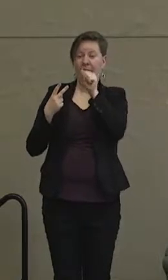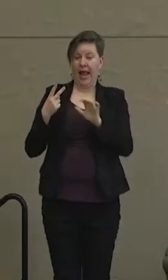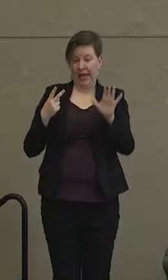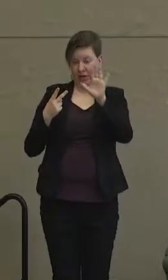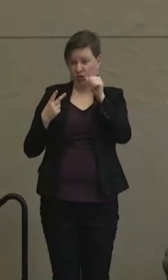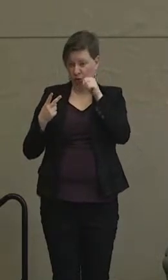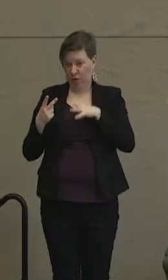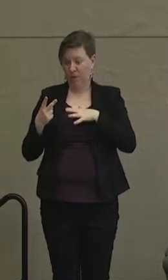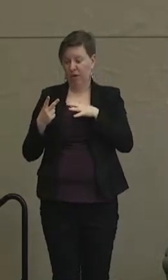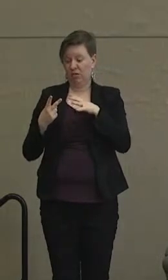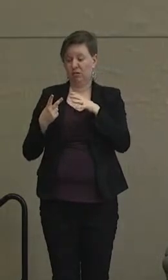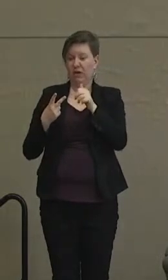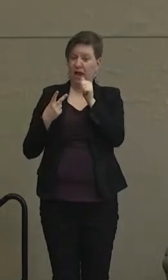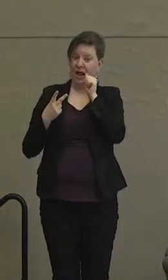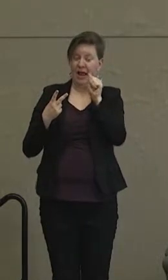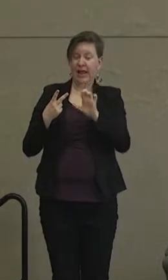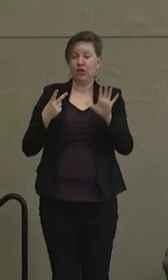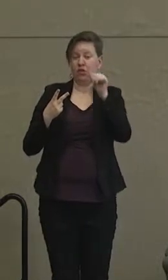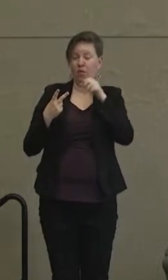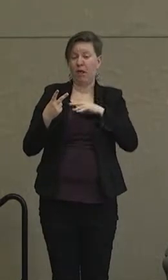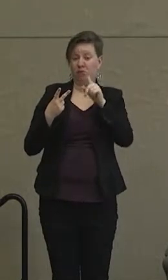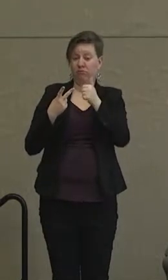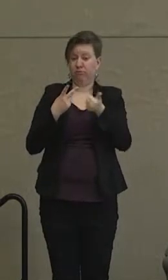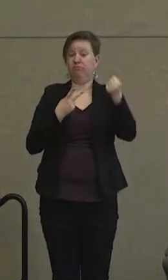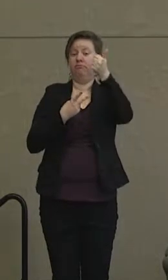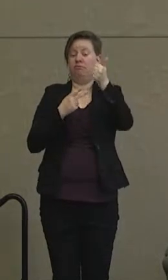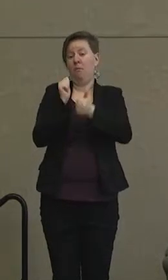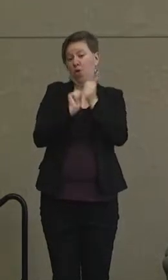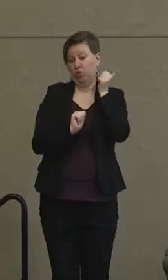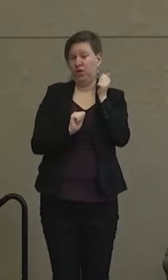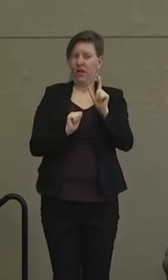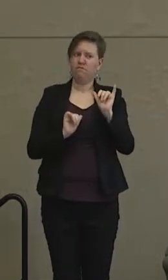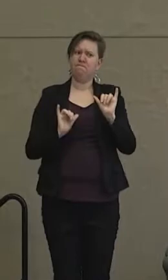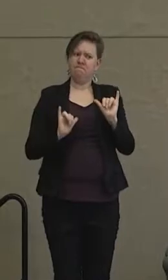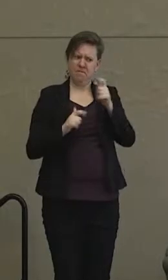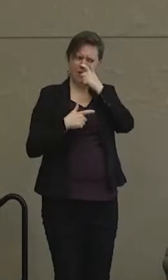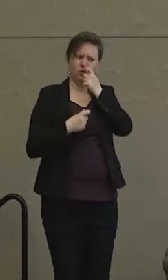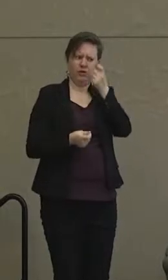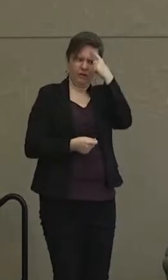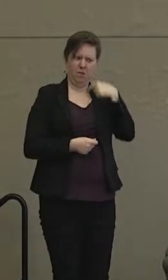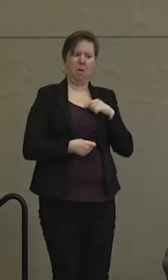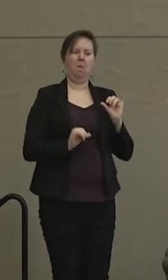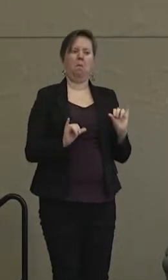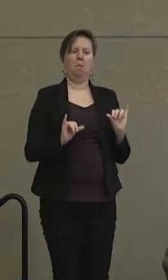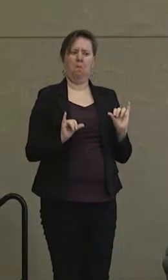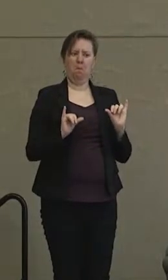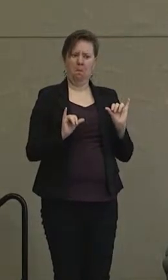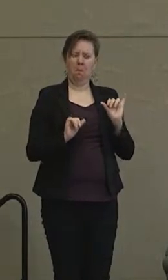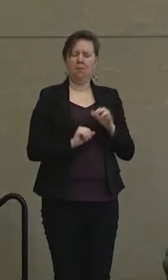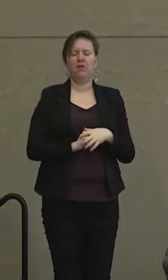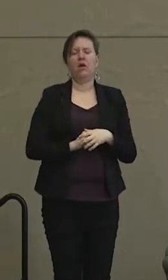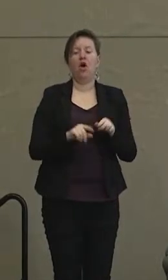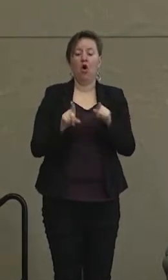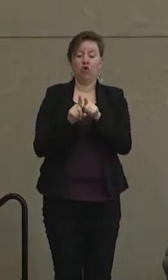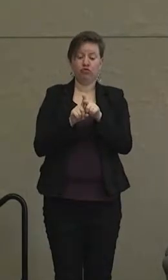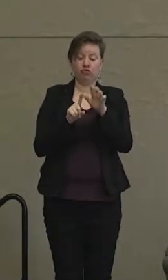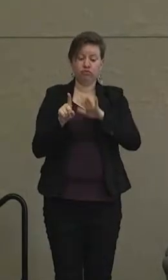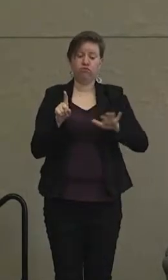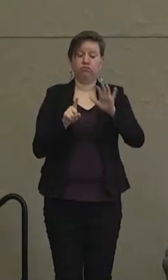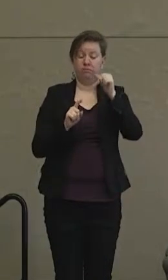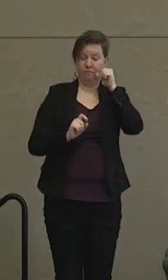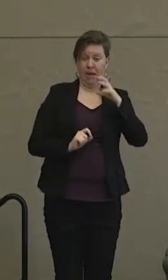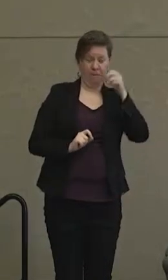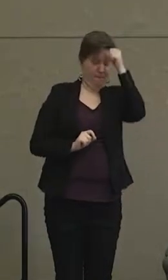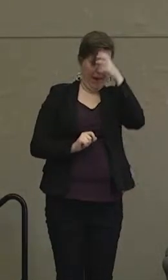Asian women actually being the largest category. So that is very, very interesting to me. Also among men,